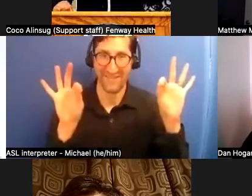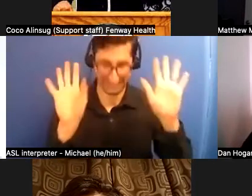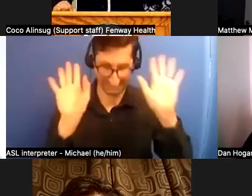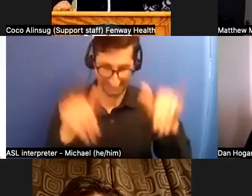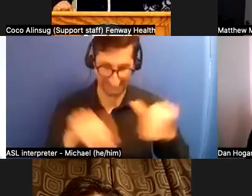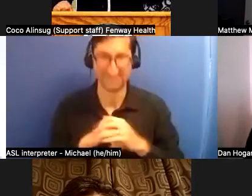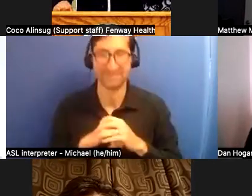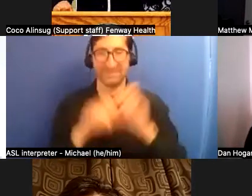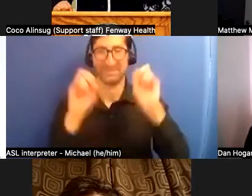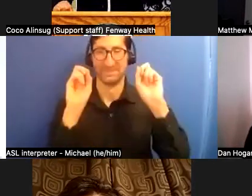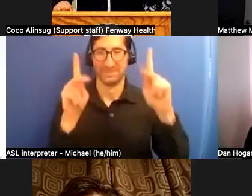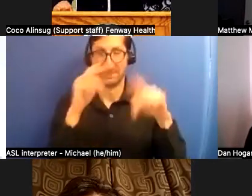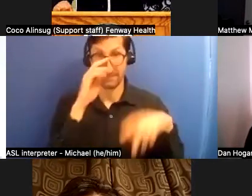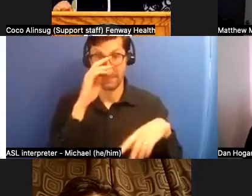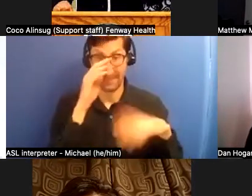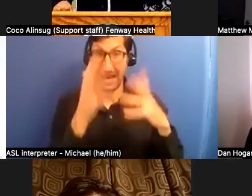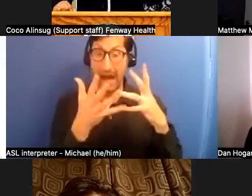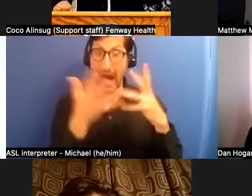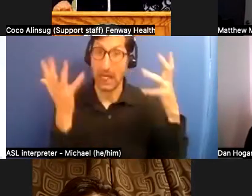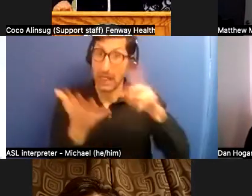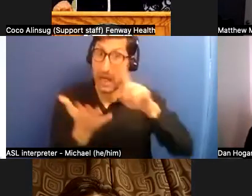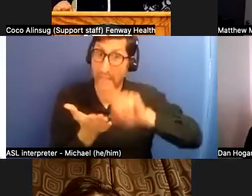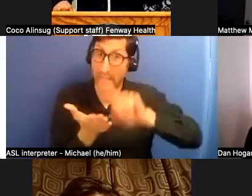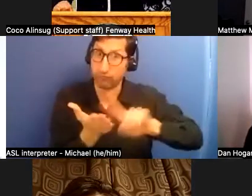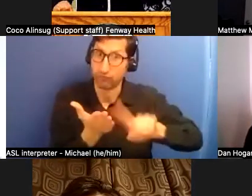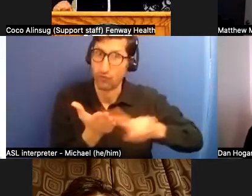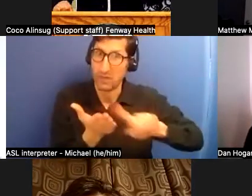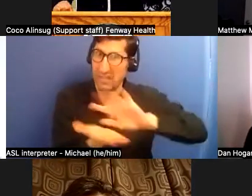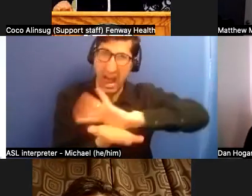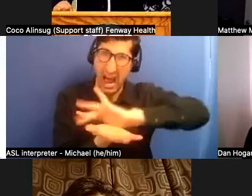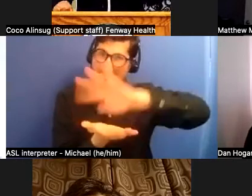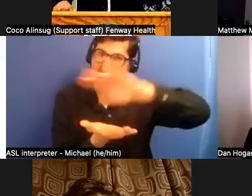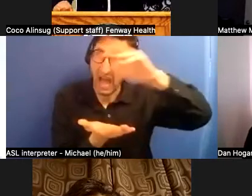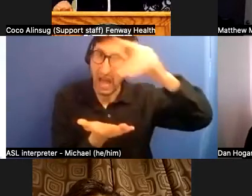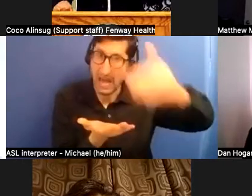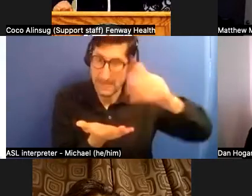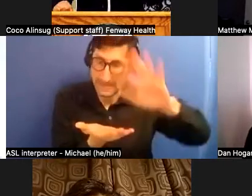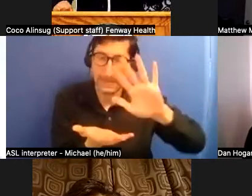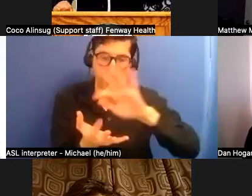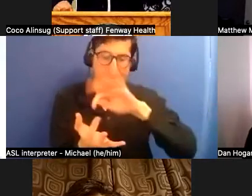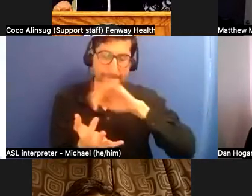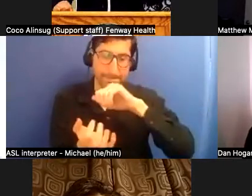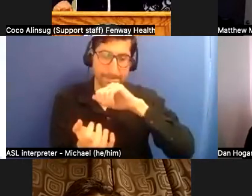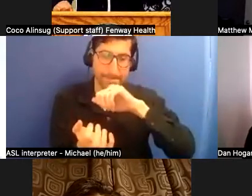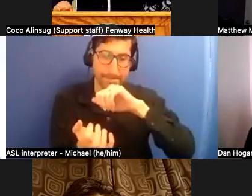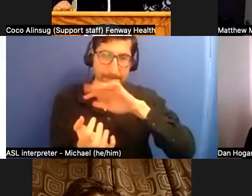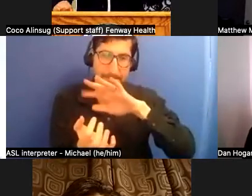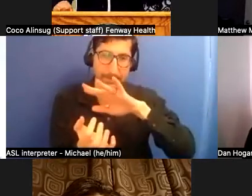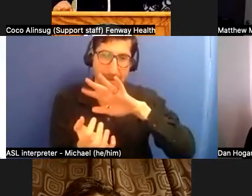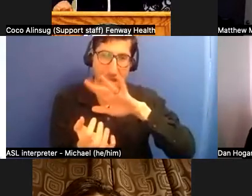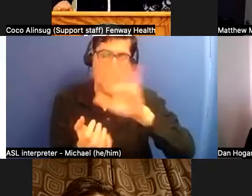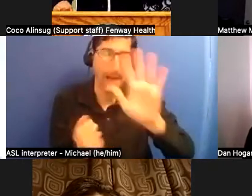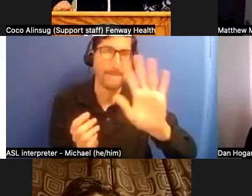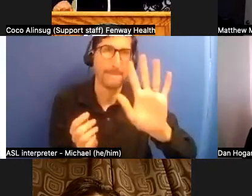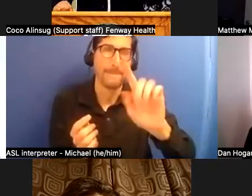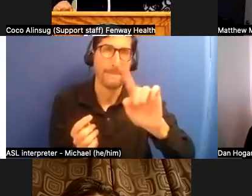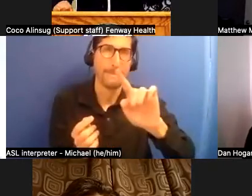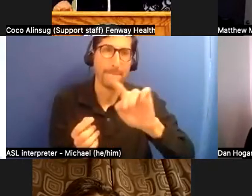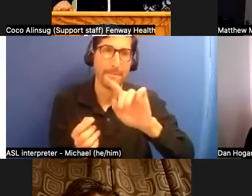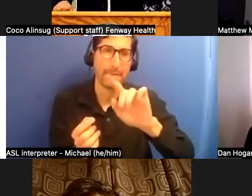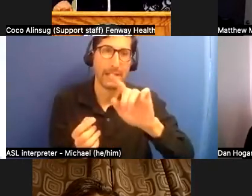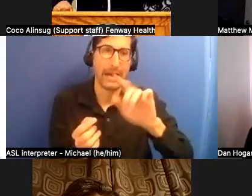So there's been a lot of research. There's like a lot of going through the other overdose prevention